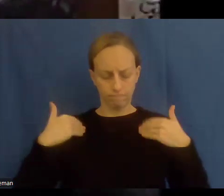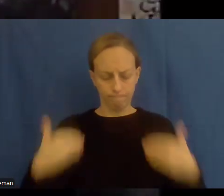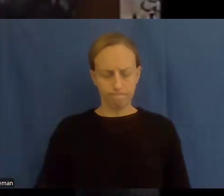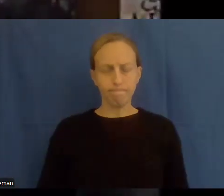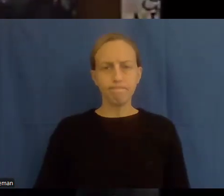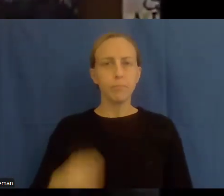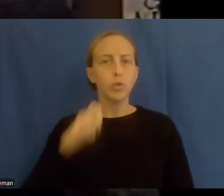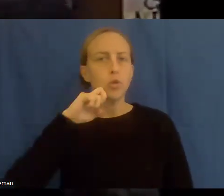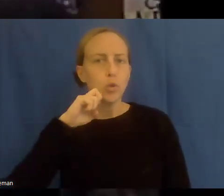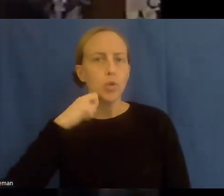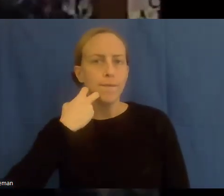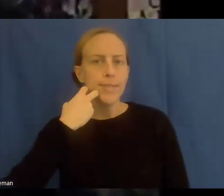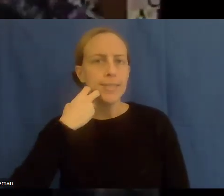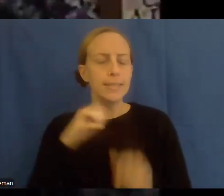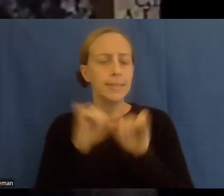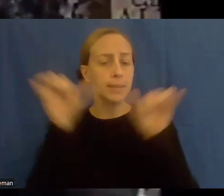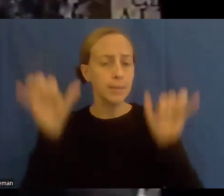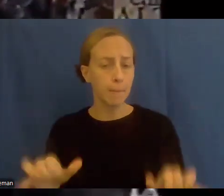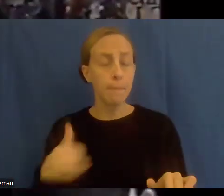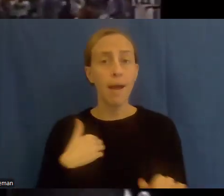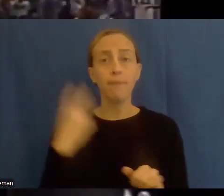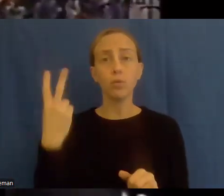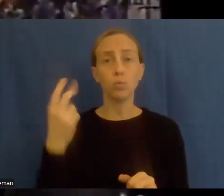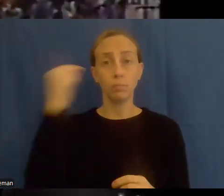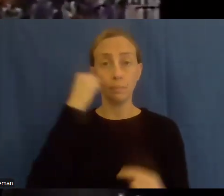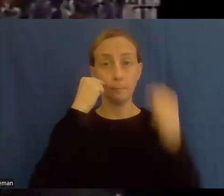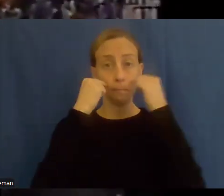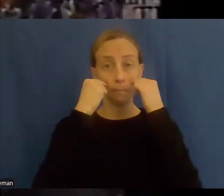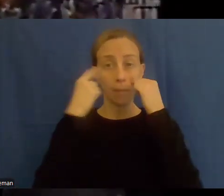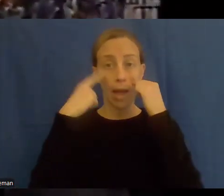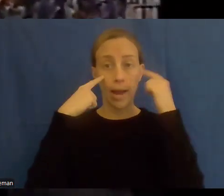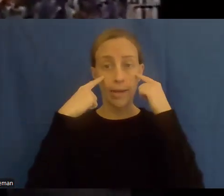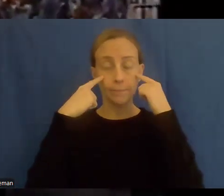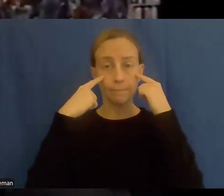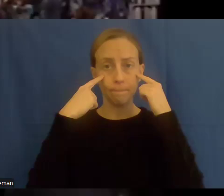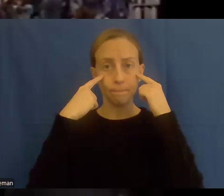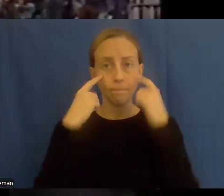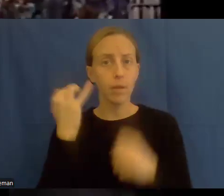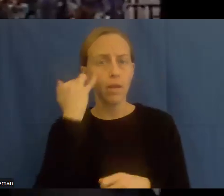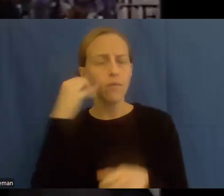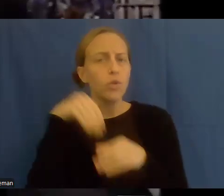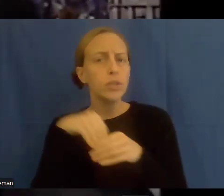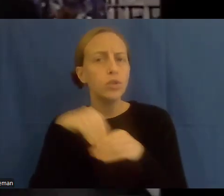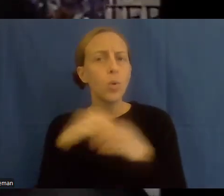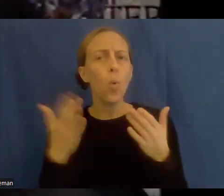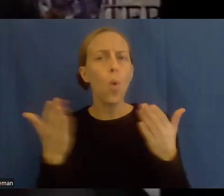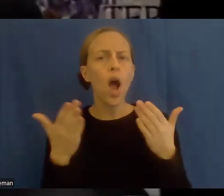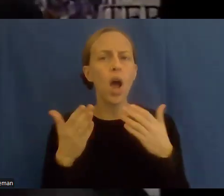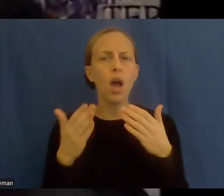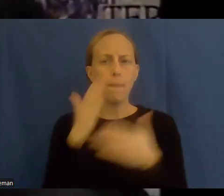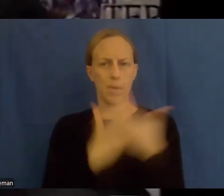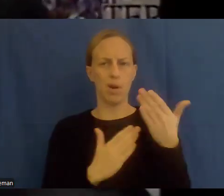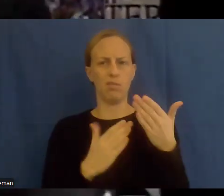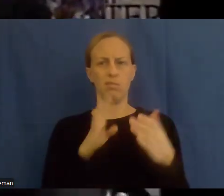two anterior eye spots. And once again, if it's anterior, what end are we talking about?